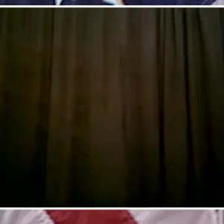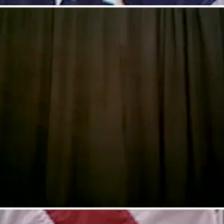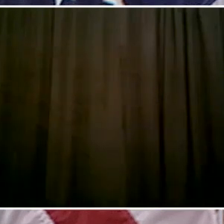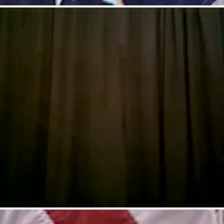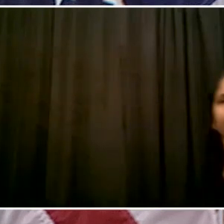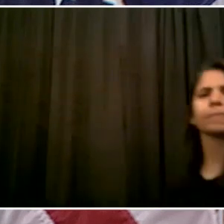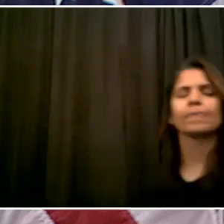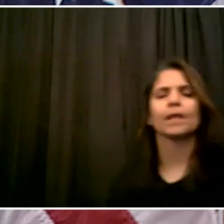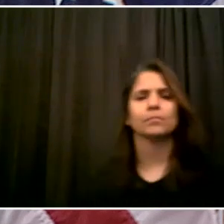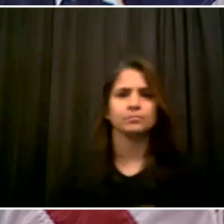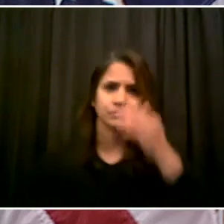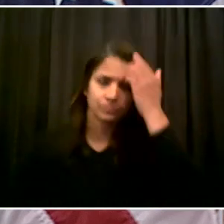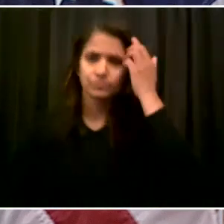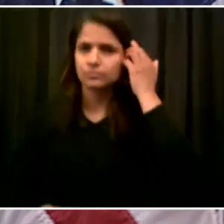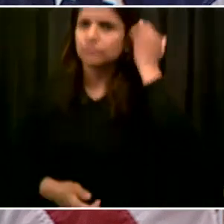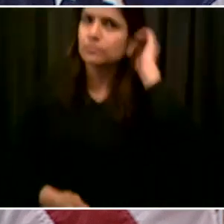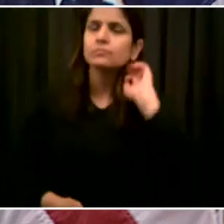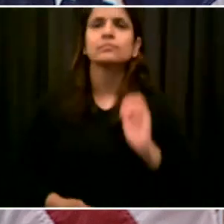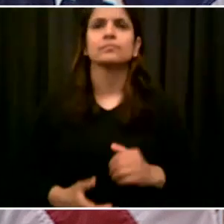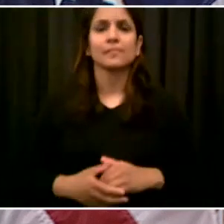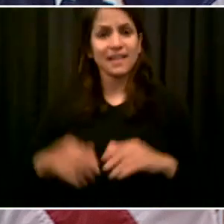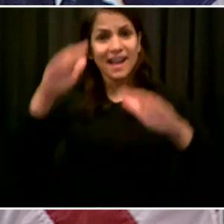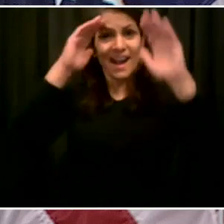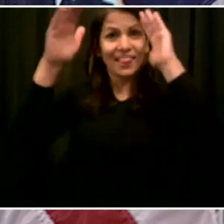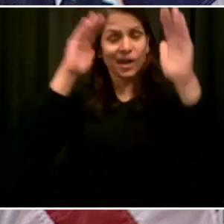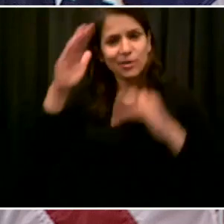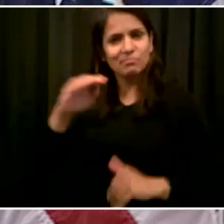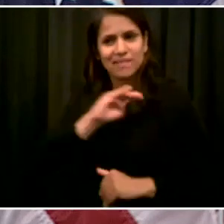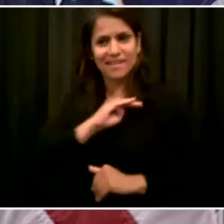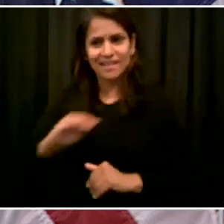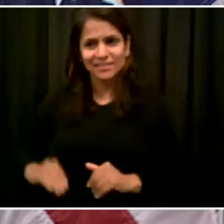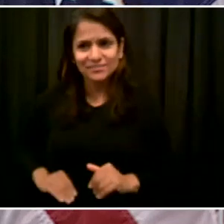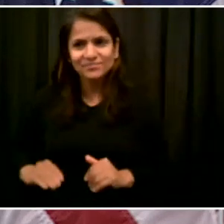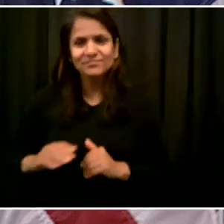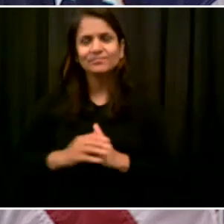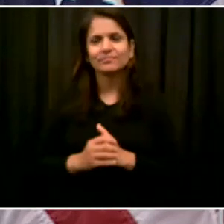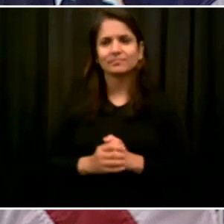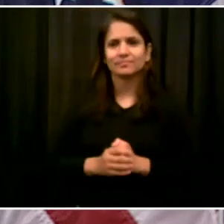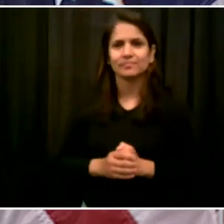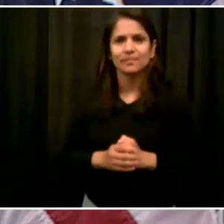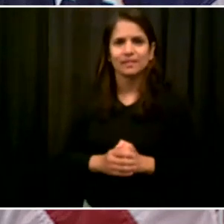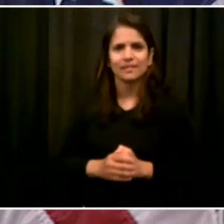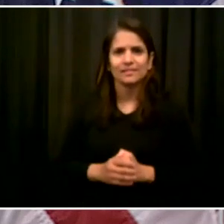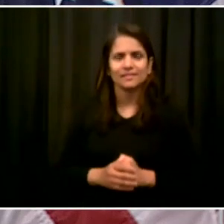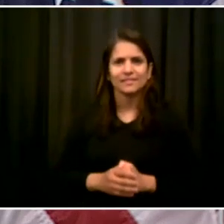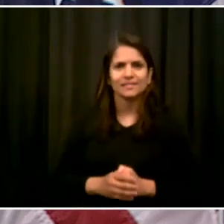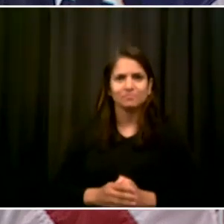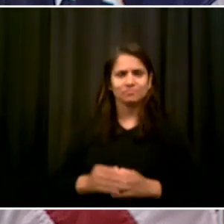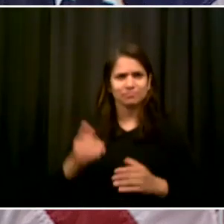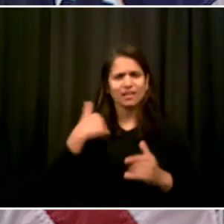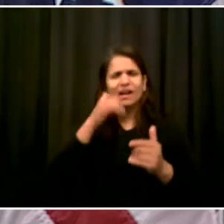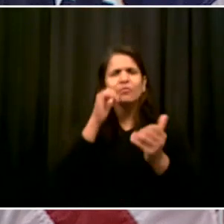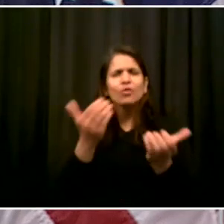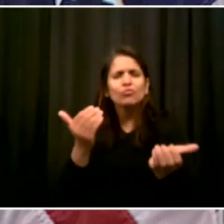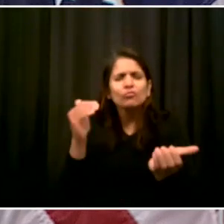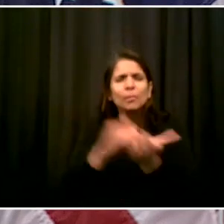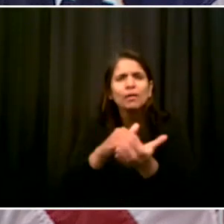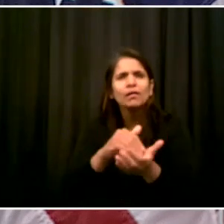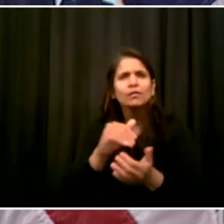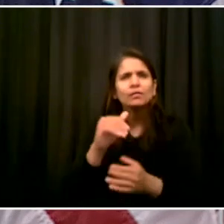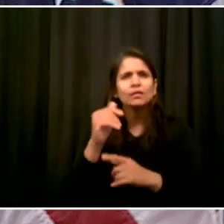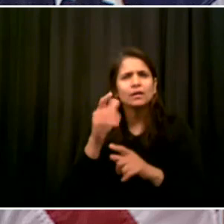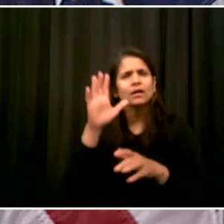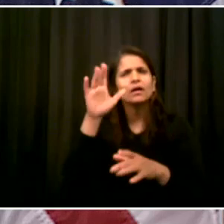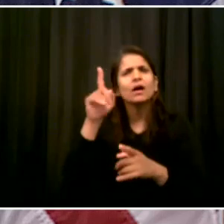because I don't think they were answered. Number one, what is your position on the growing call